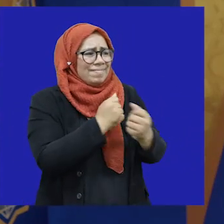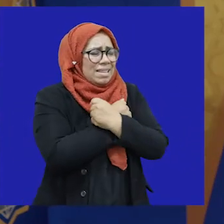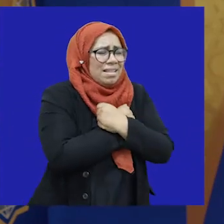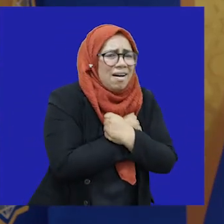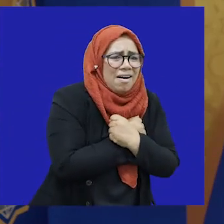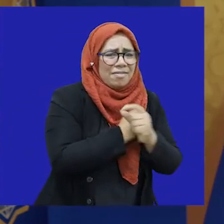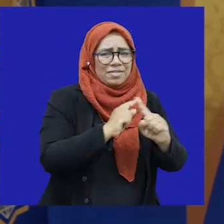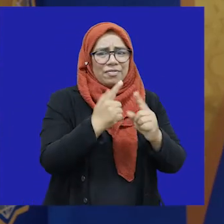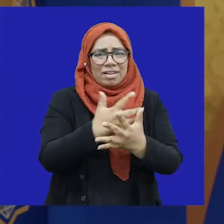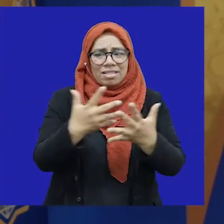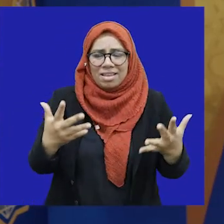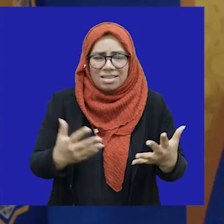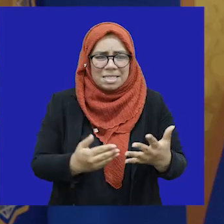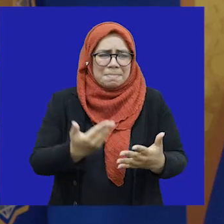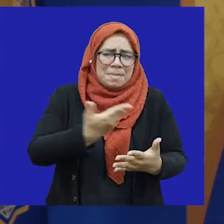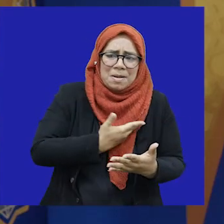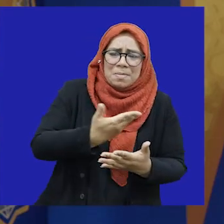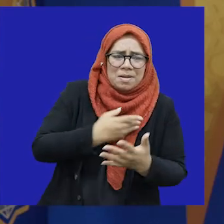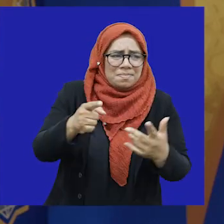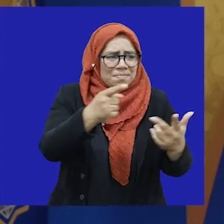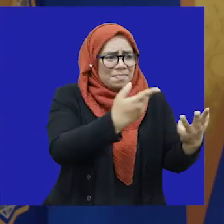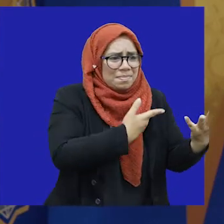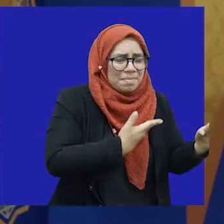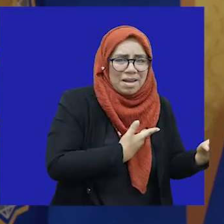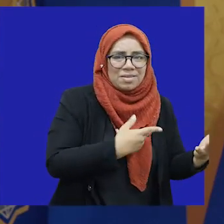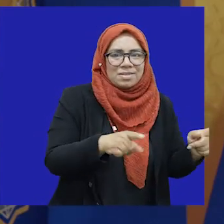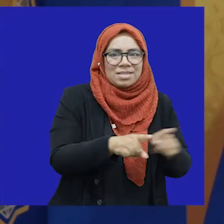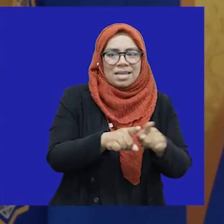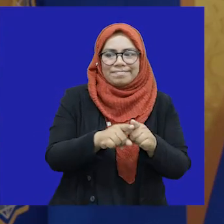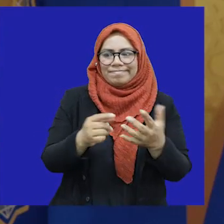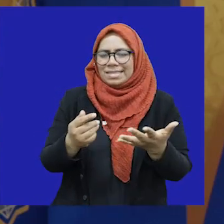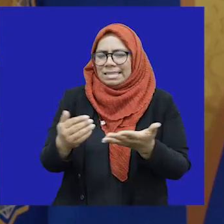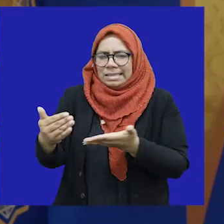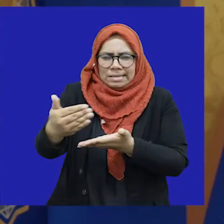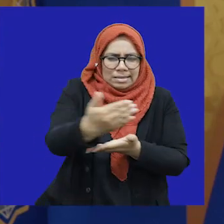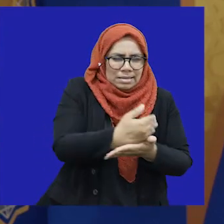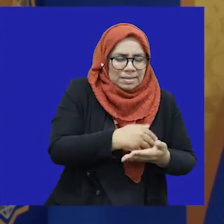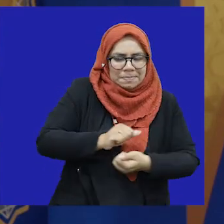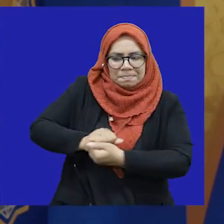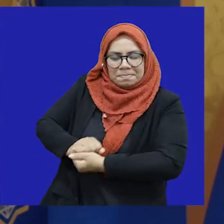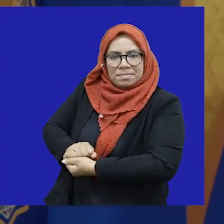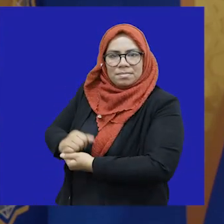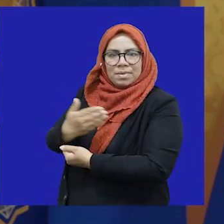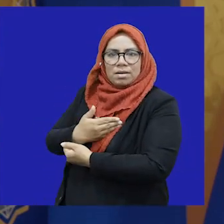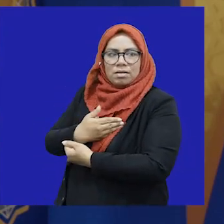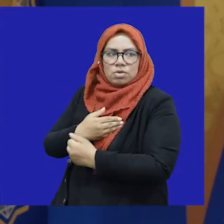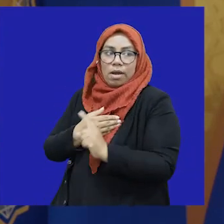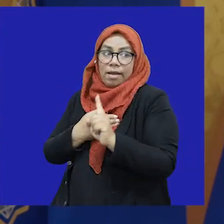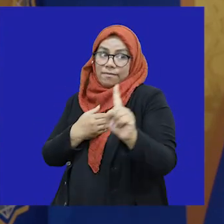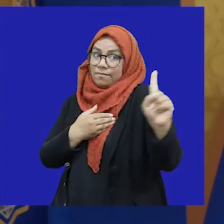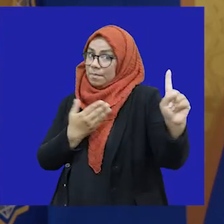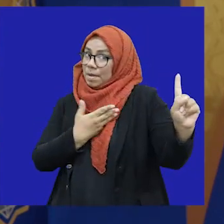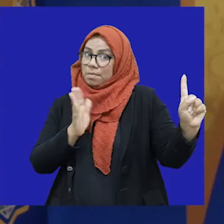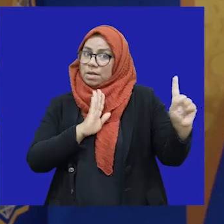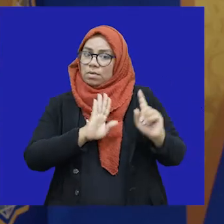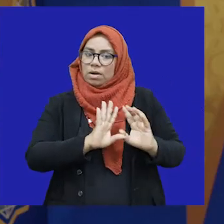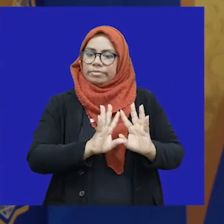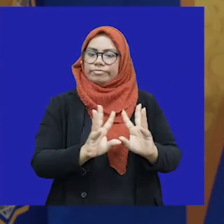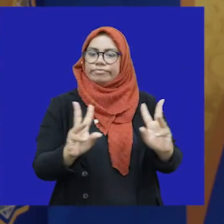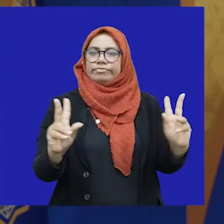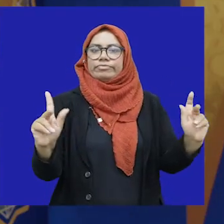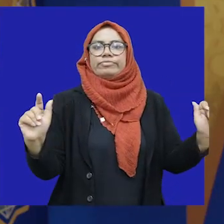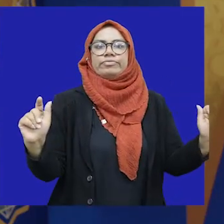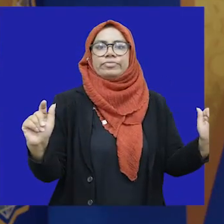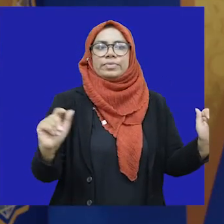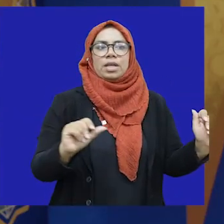are entitled to receive zakat as compensation for their work, regardless of whether they are rich or poor.